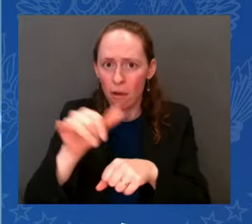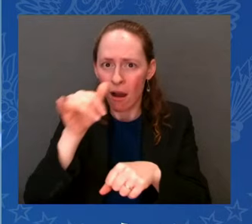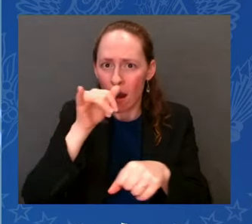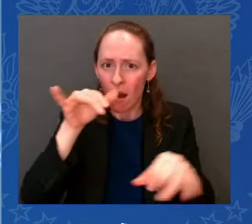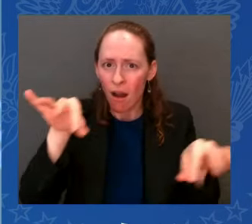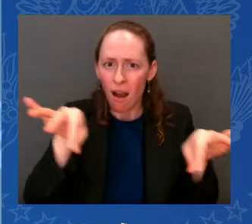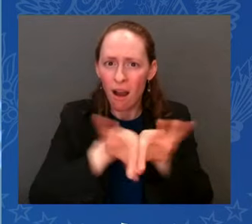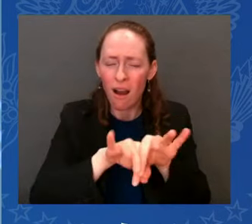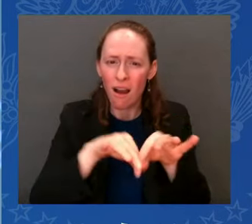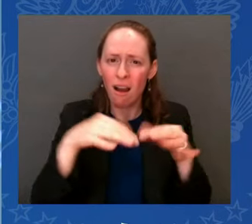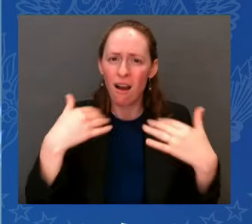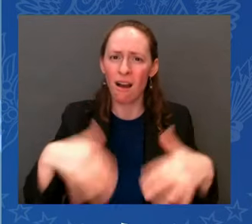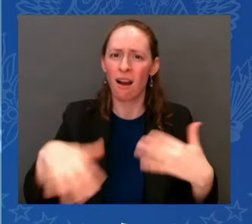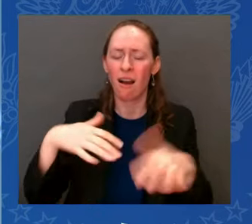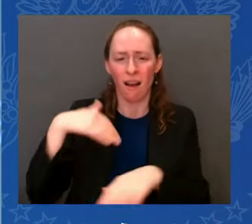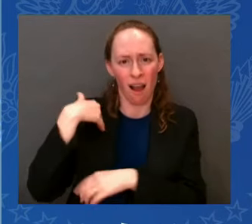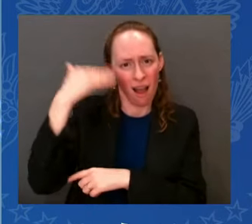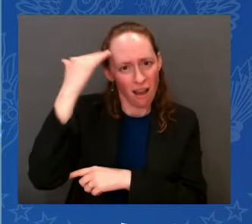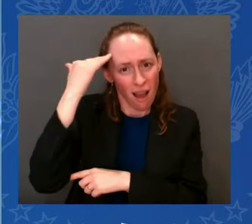council was too hard.